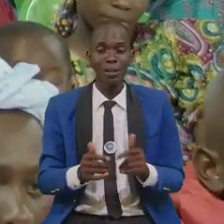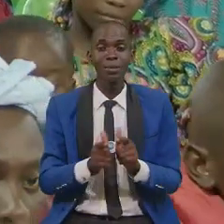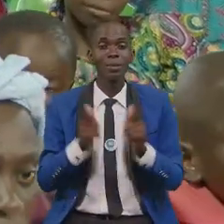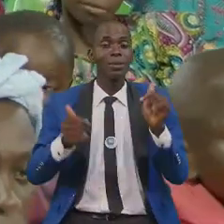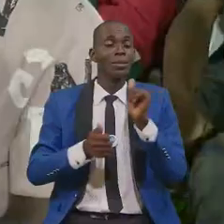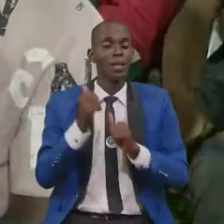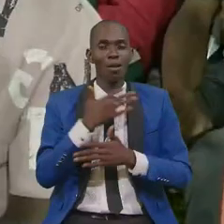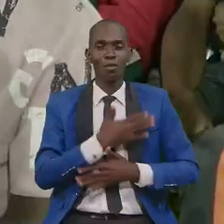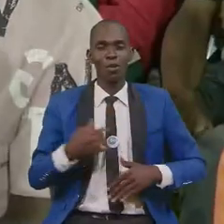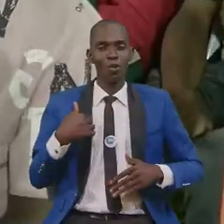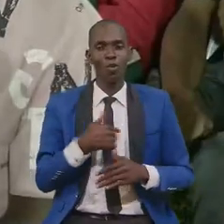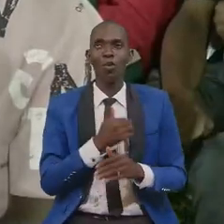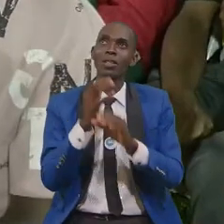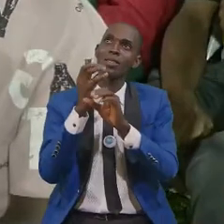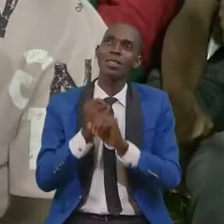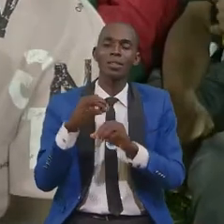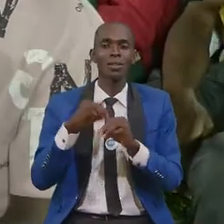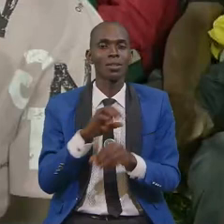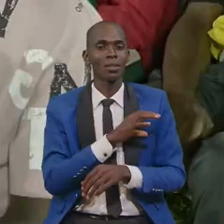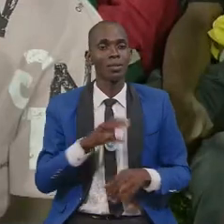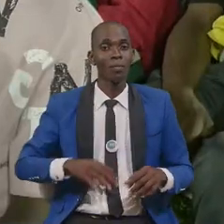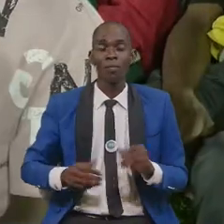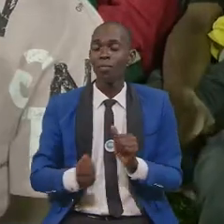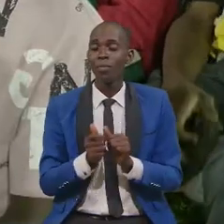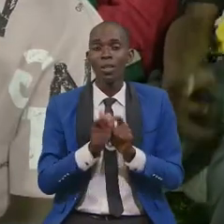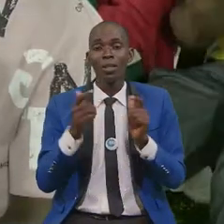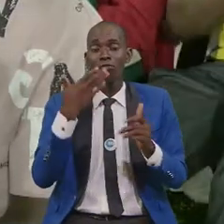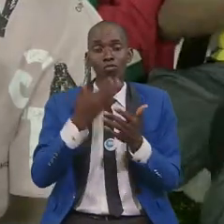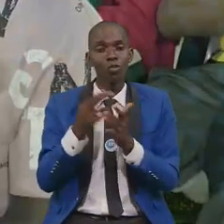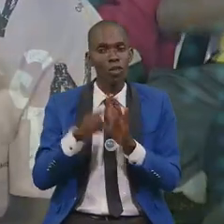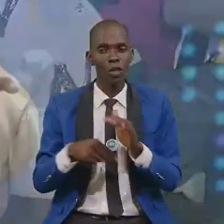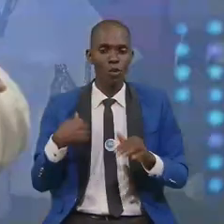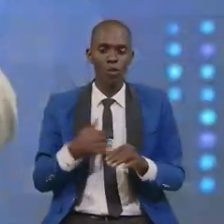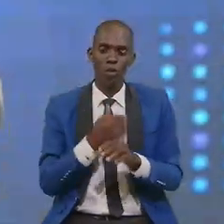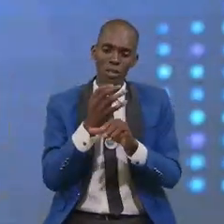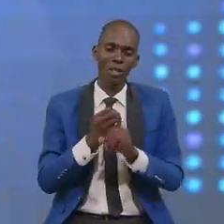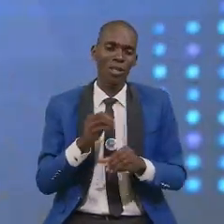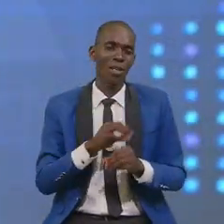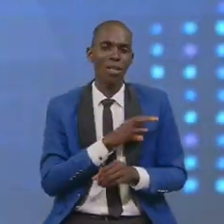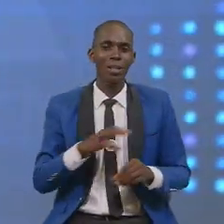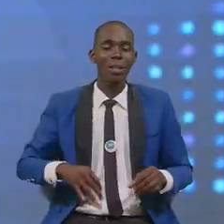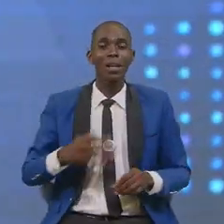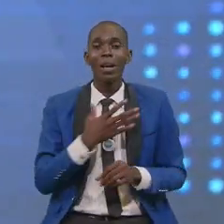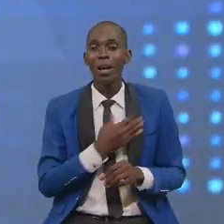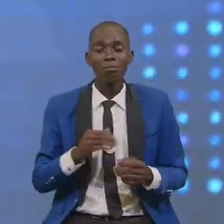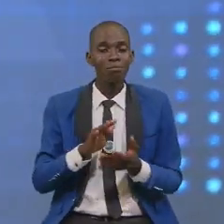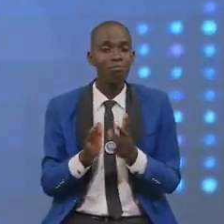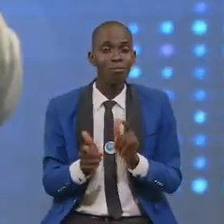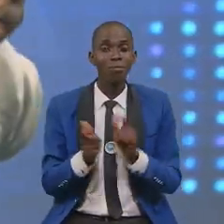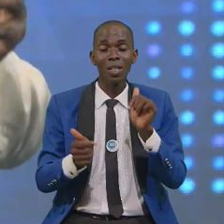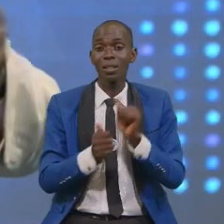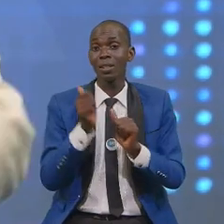in Christ. Greater goodness we have in Christ. And greater release we have in Christ.